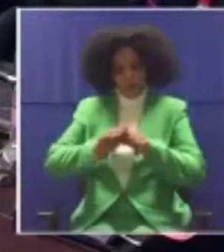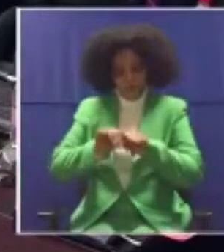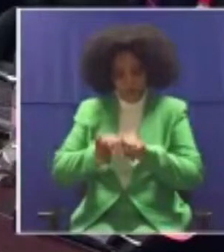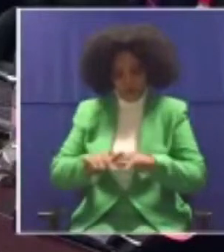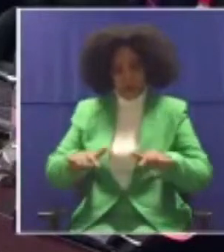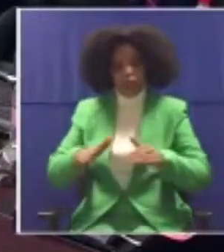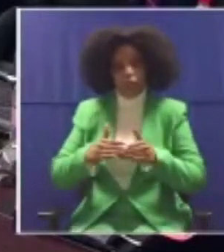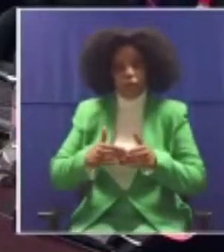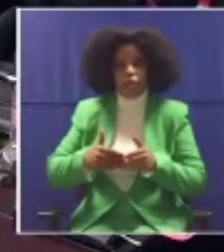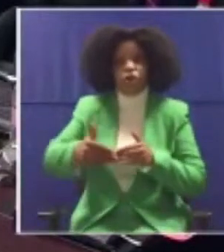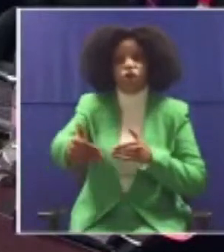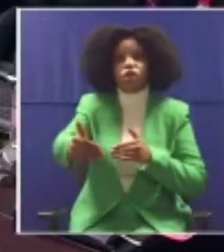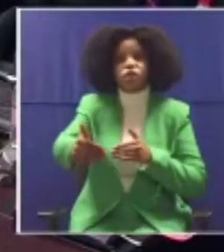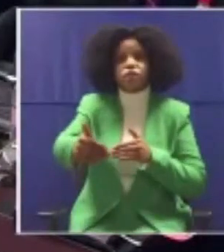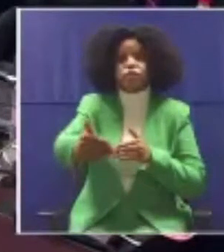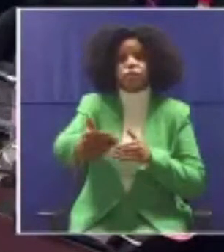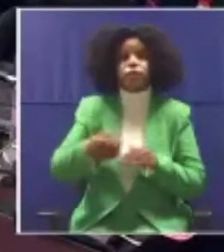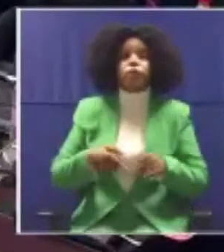We must